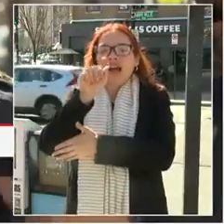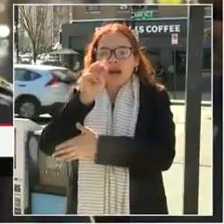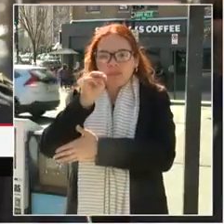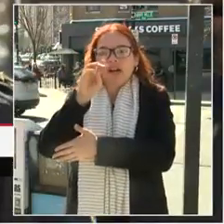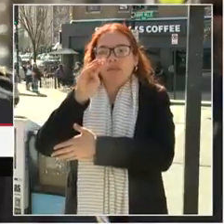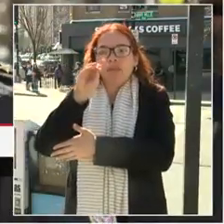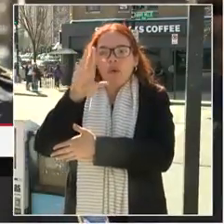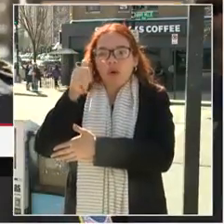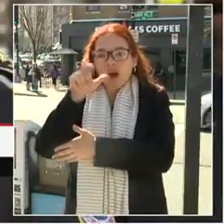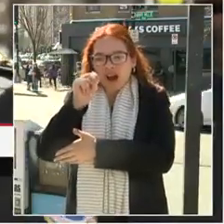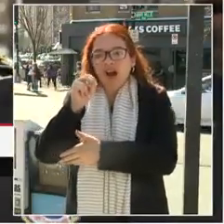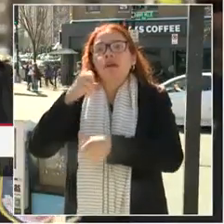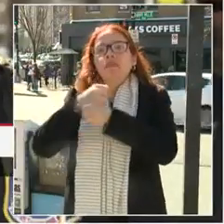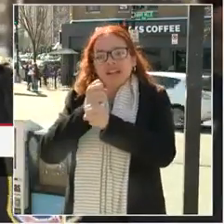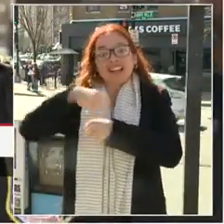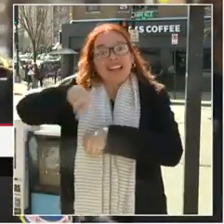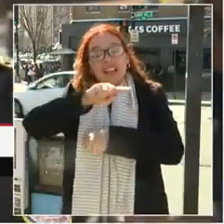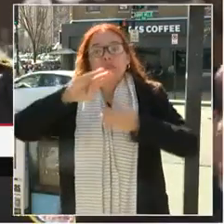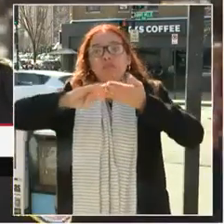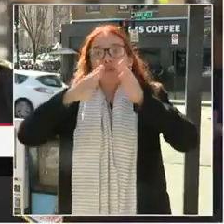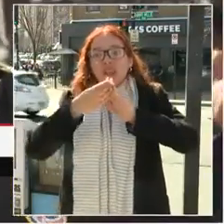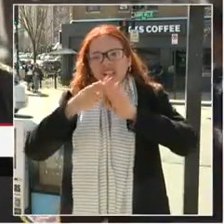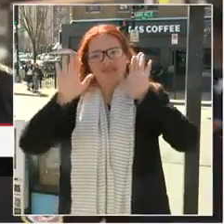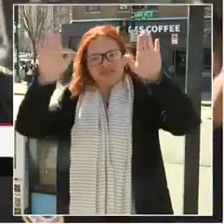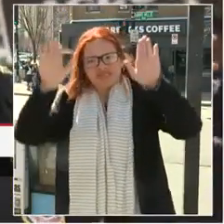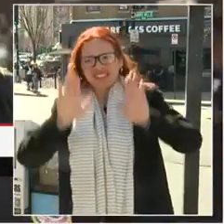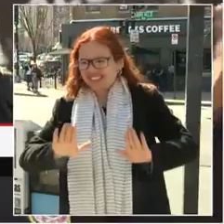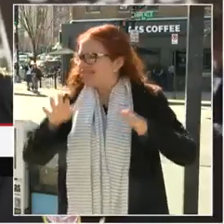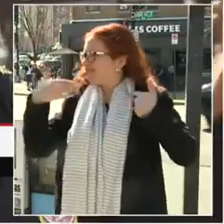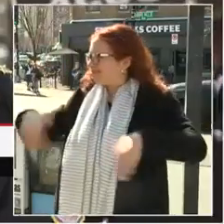And law enforcement, amen.